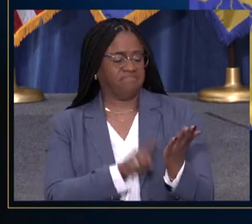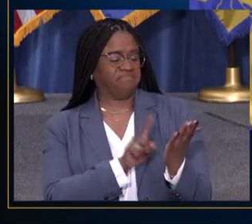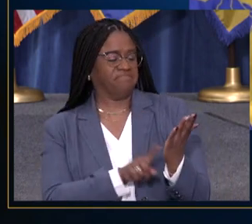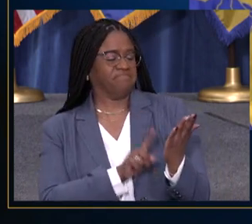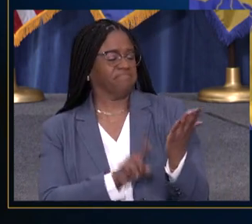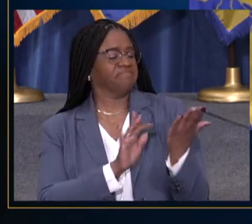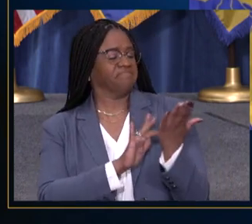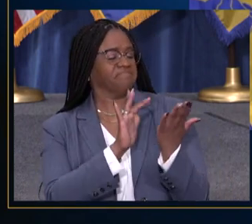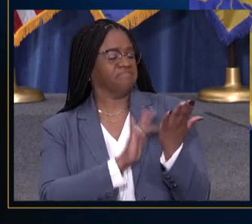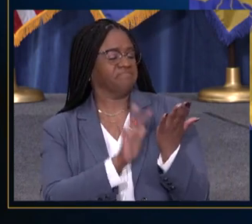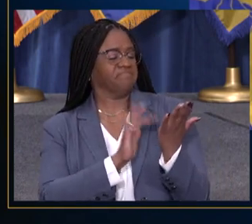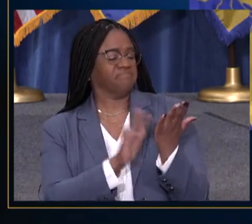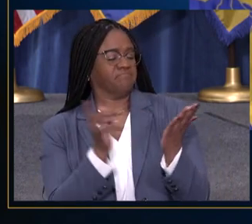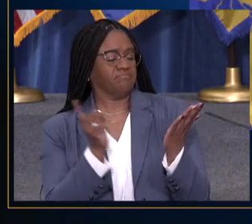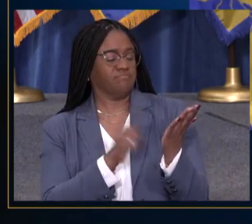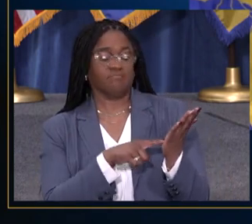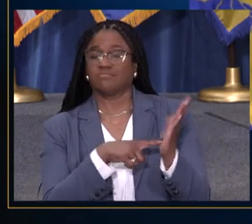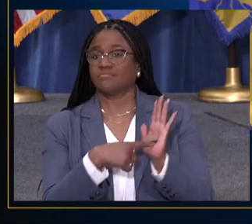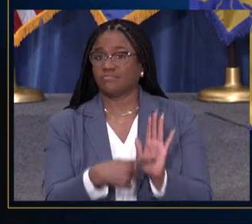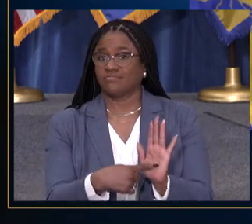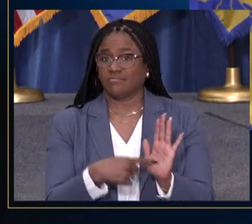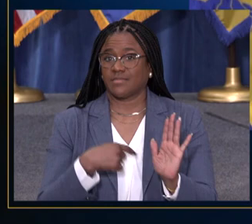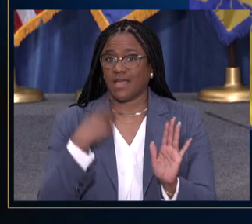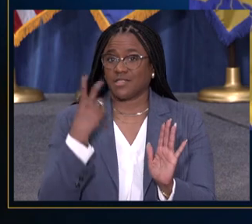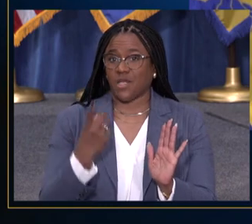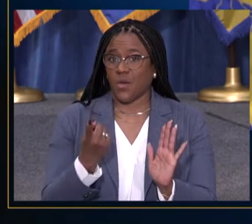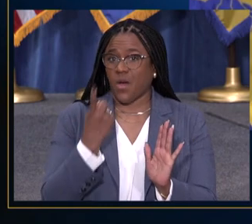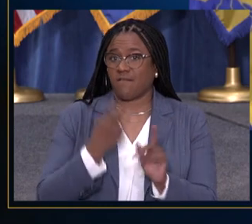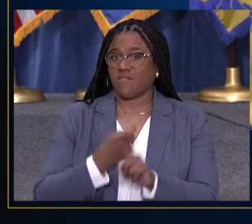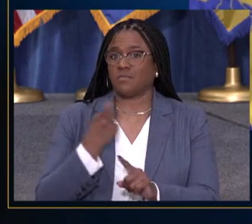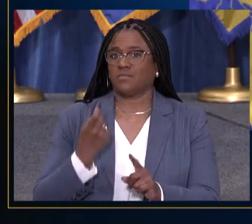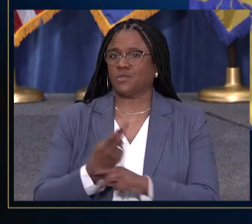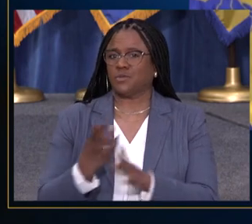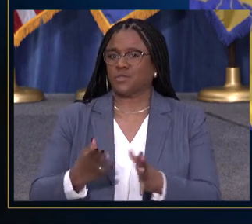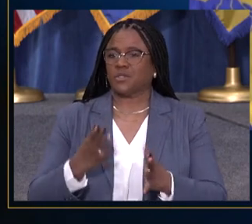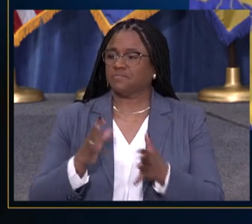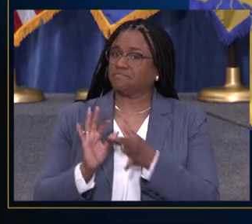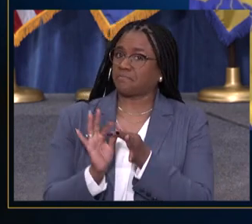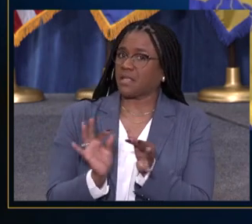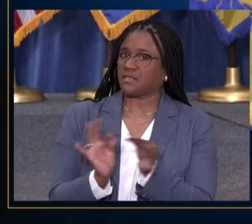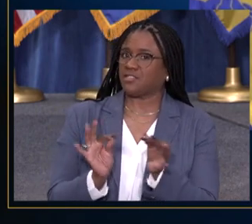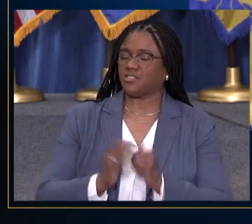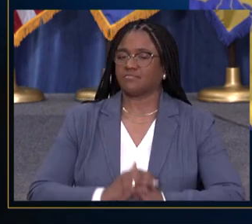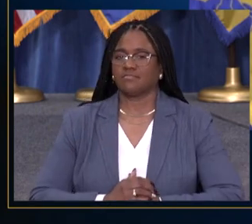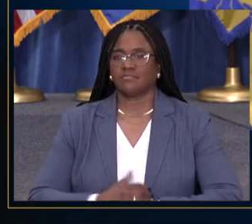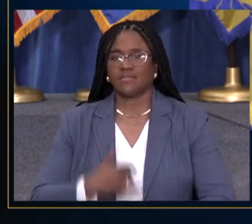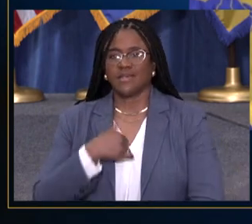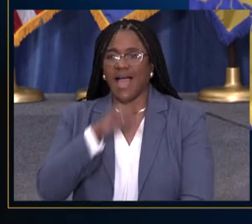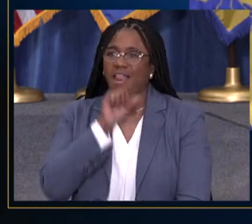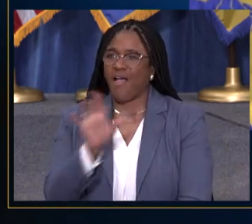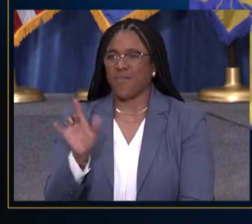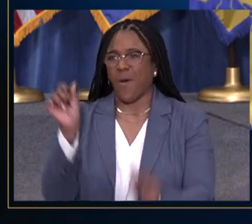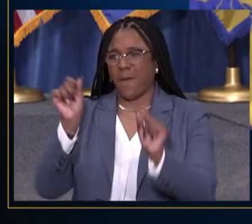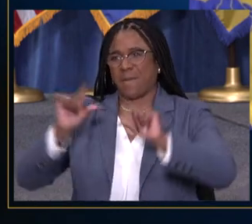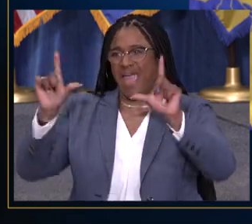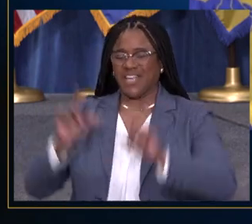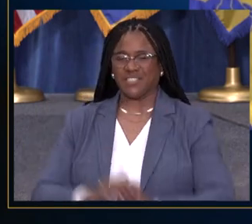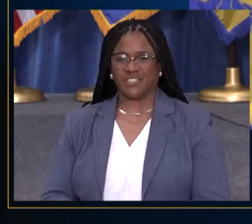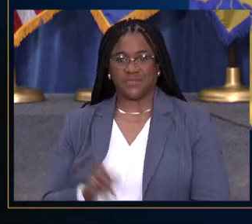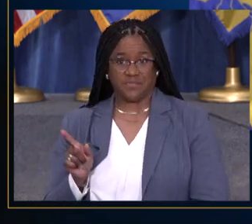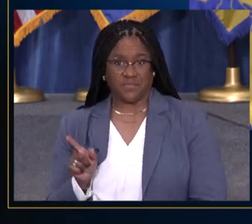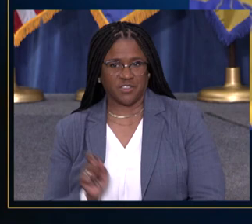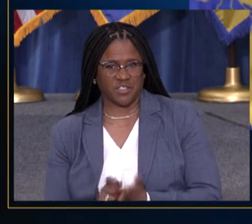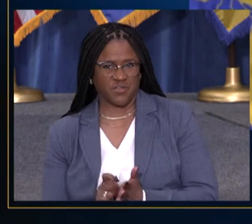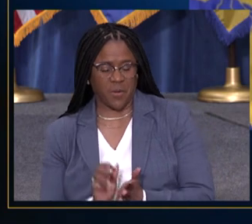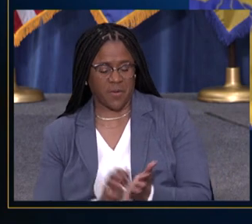I saw one from a user, a message. "I love your page," she wrote,